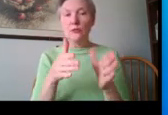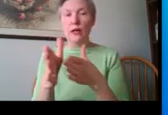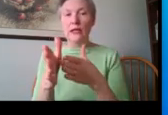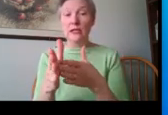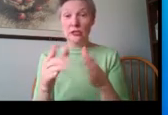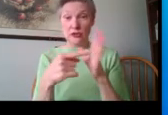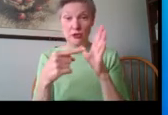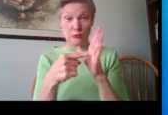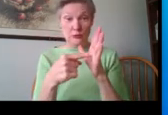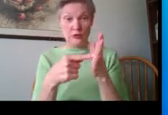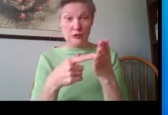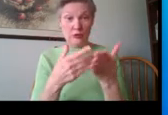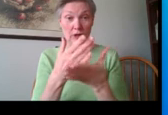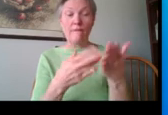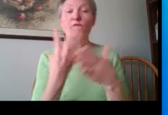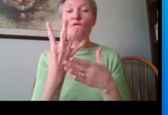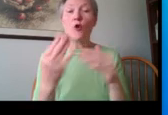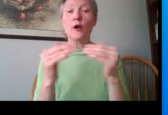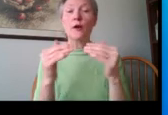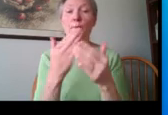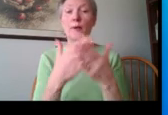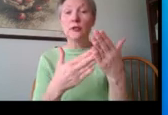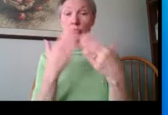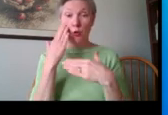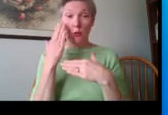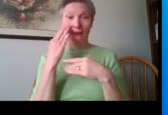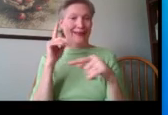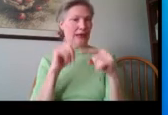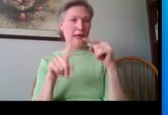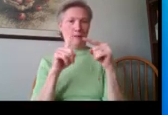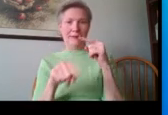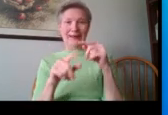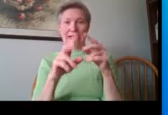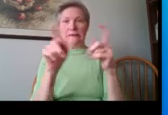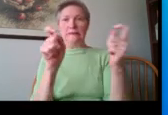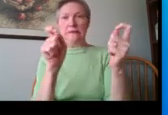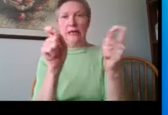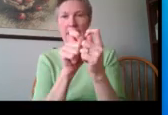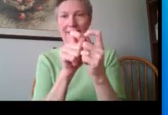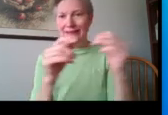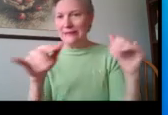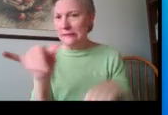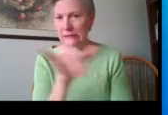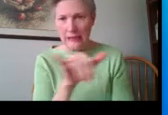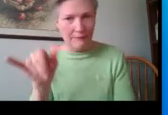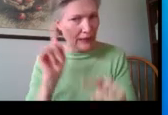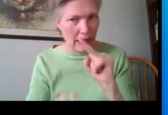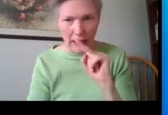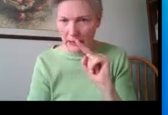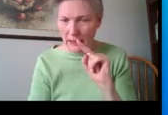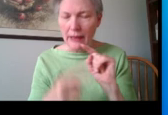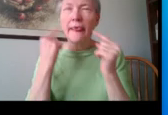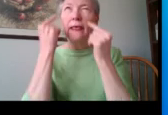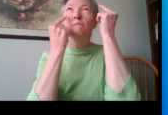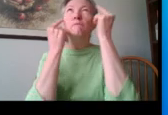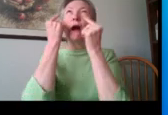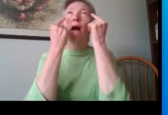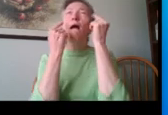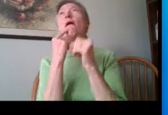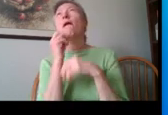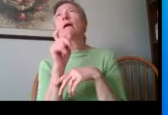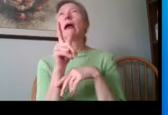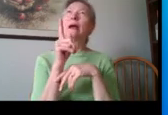cut into 4 equal parts. Knowing that they cannot be cut into the same exact way, I have to think about,